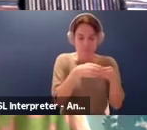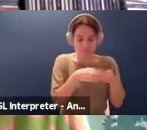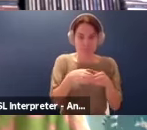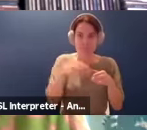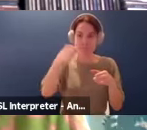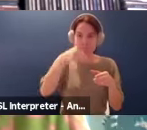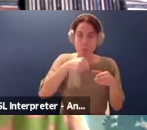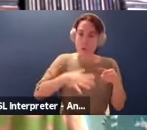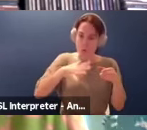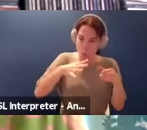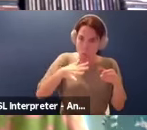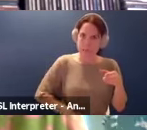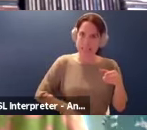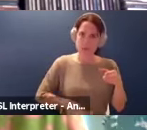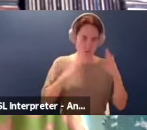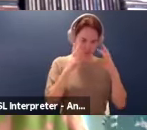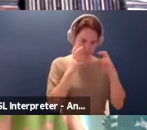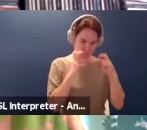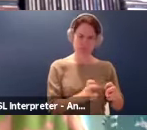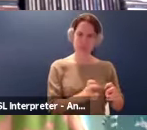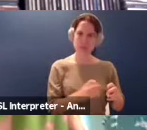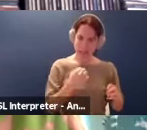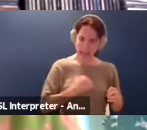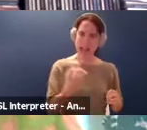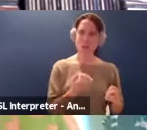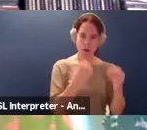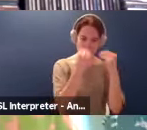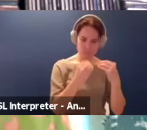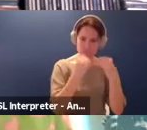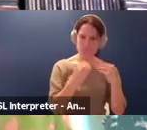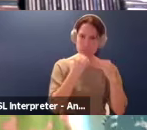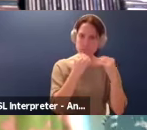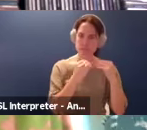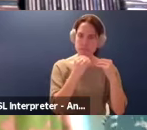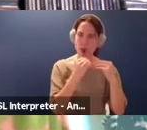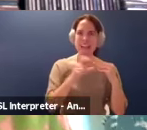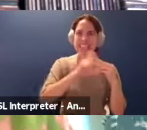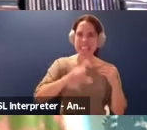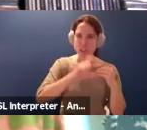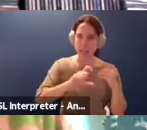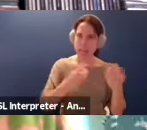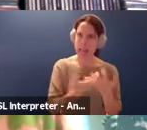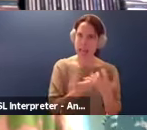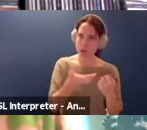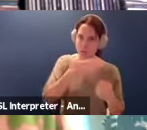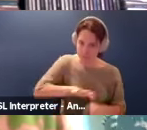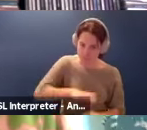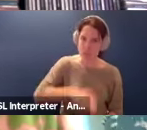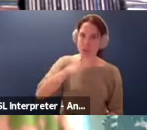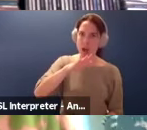deeply understand it and unpick it um and look at the ways in which um